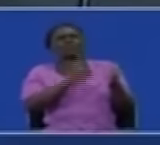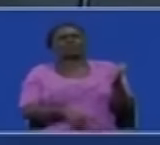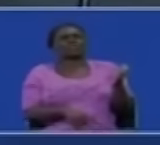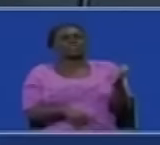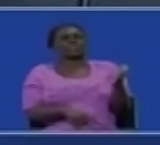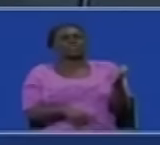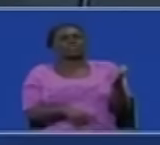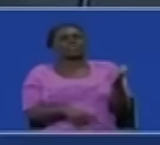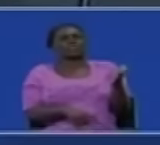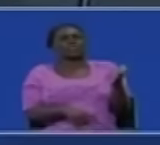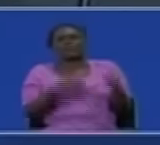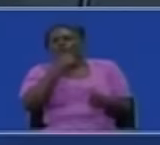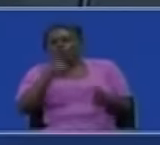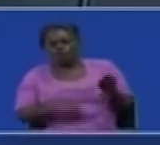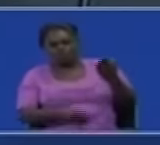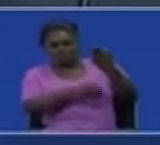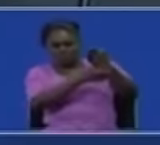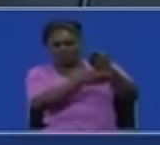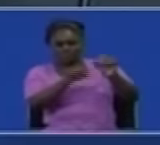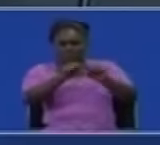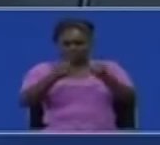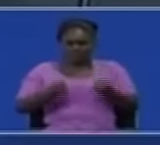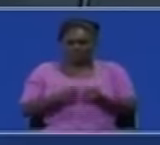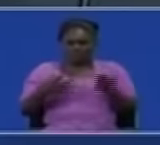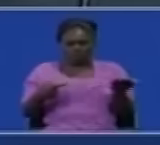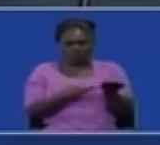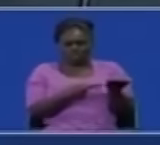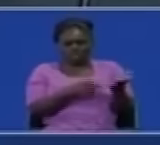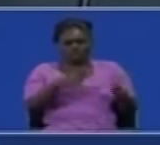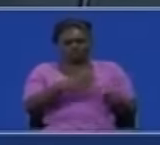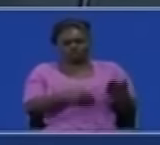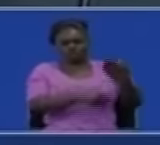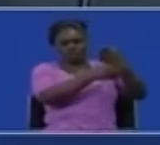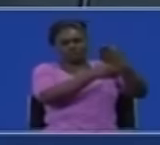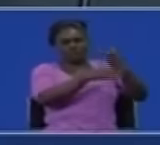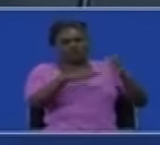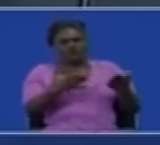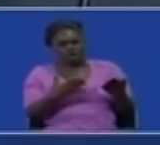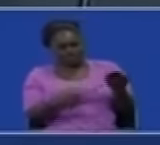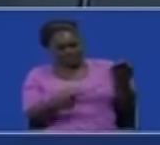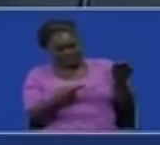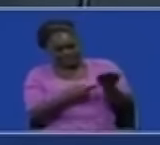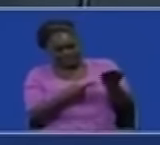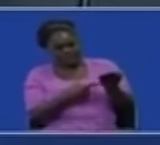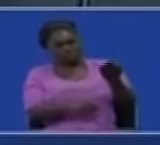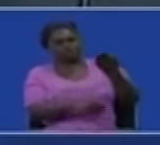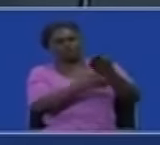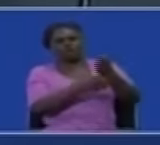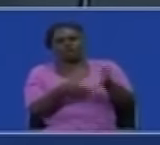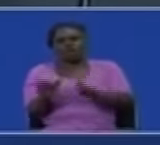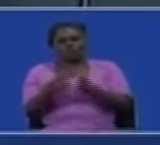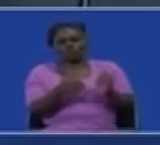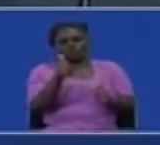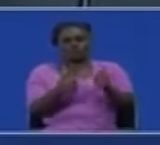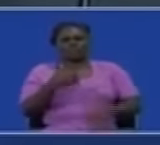argument about a manual backup system versus an electronic backup system or a digital one. Mm-hmm. What options do we